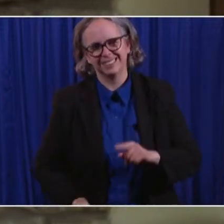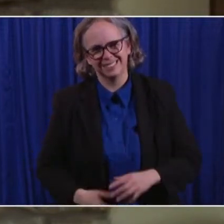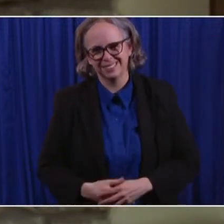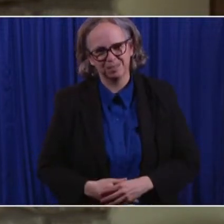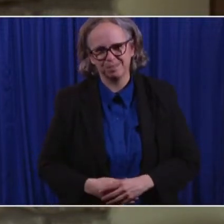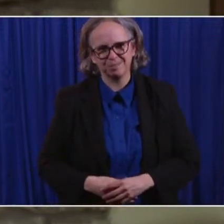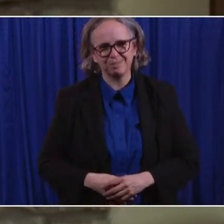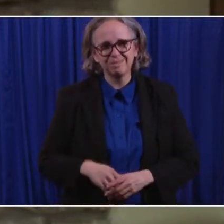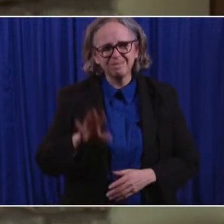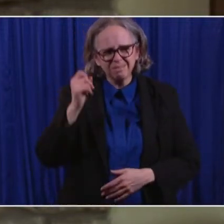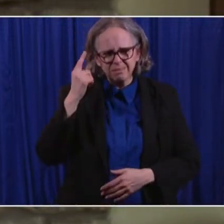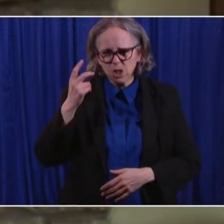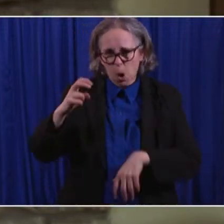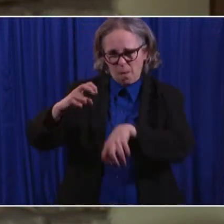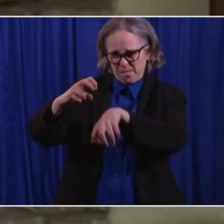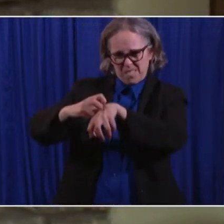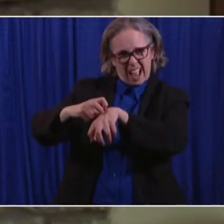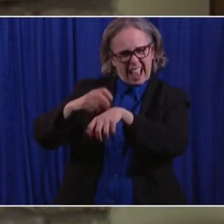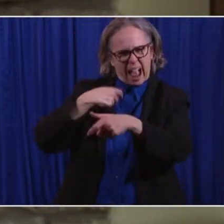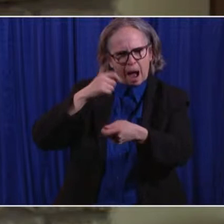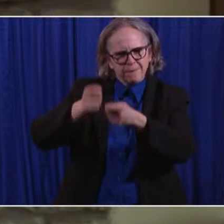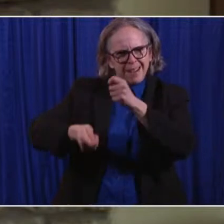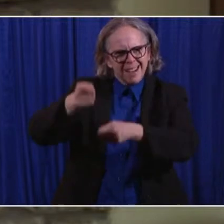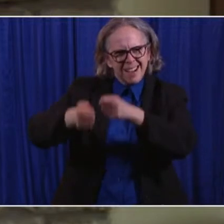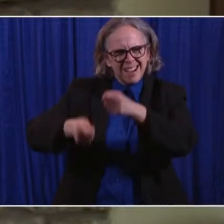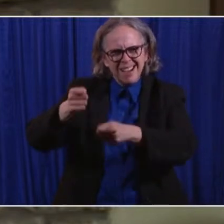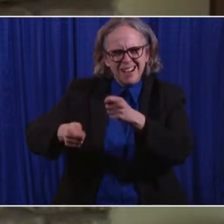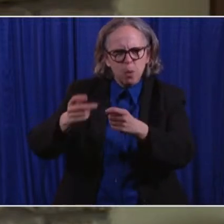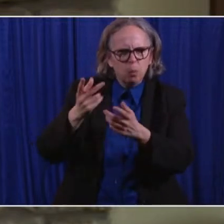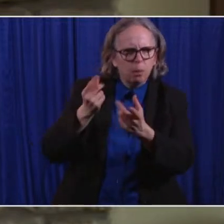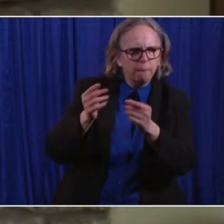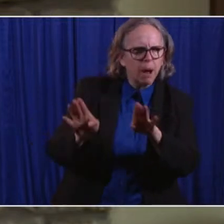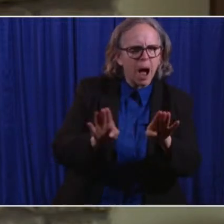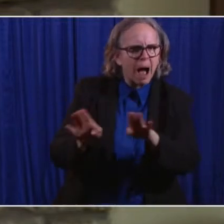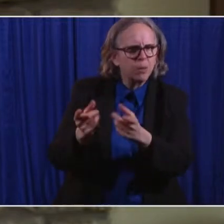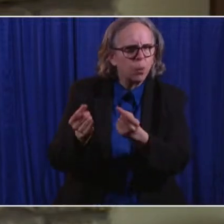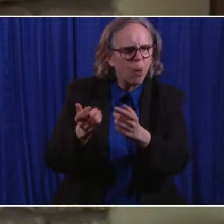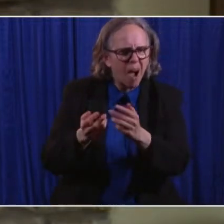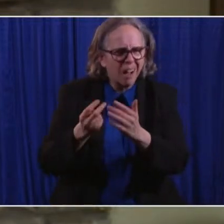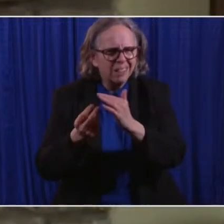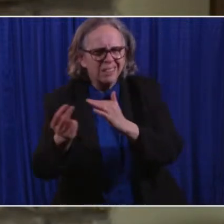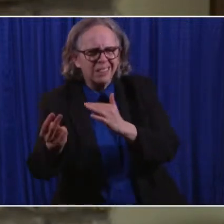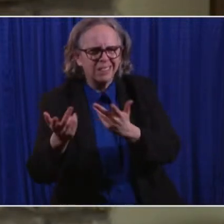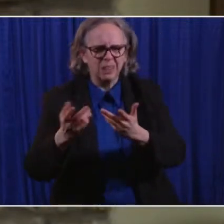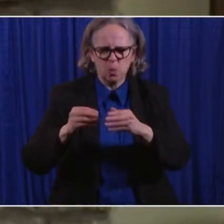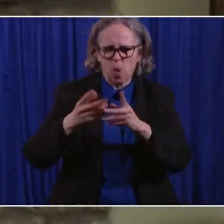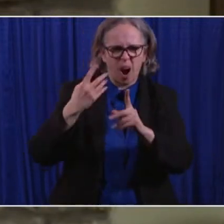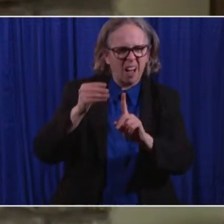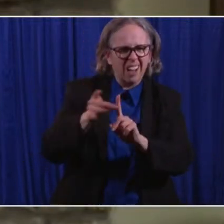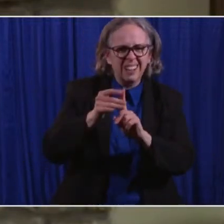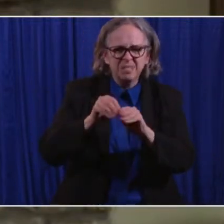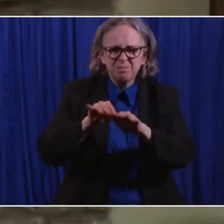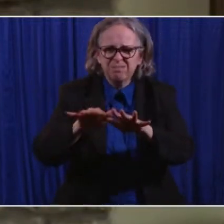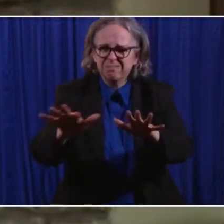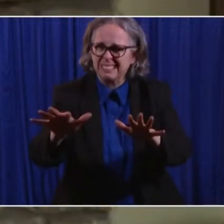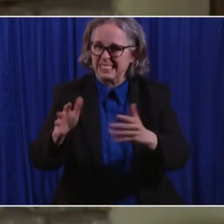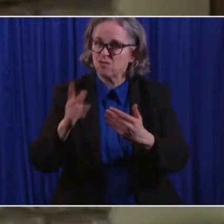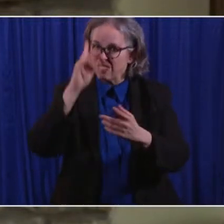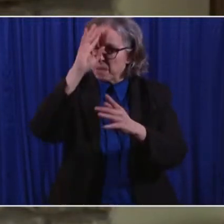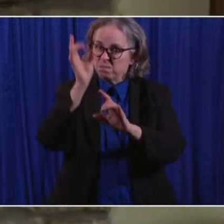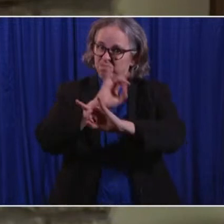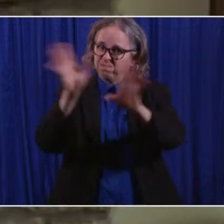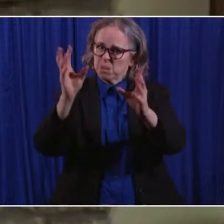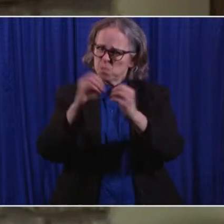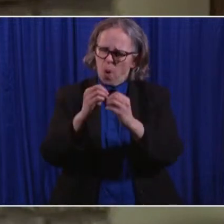going to do. We know it's multiplying. We know it's more contagious than what we've had before. What impact that